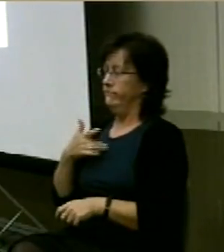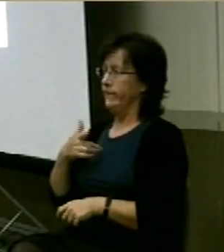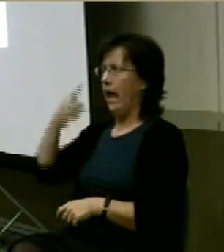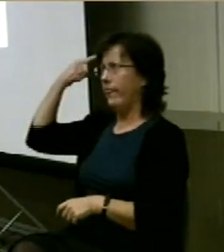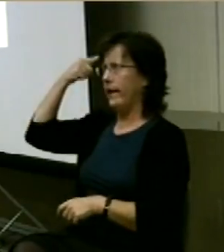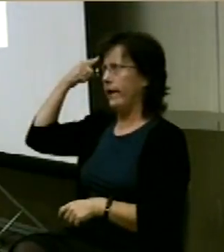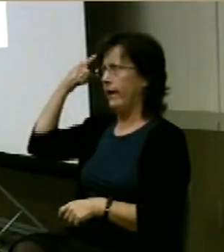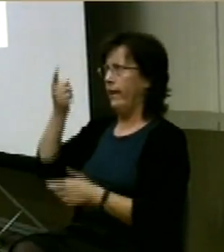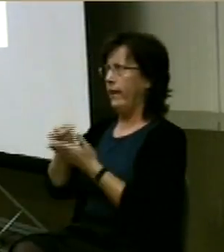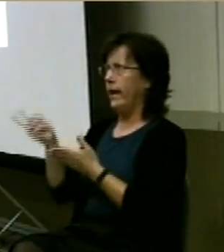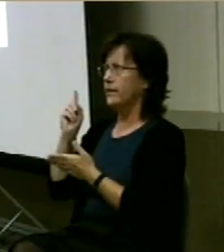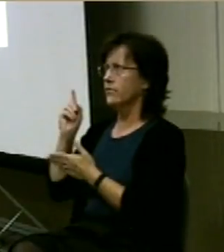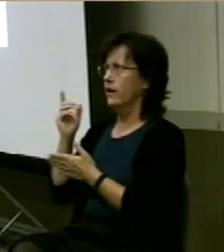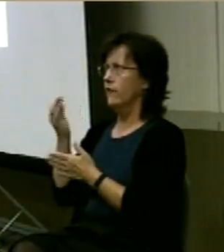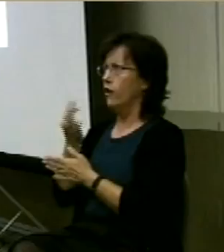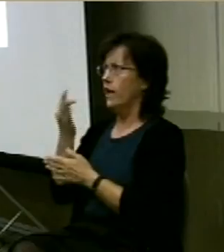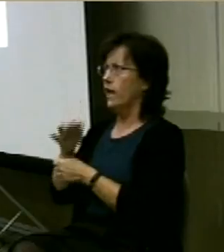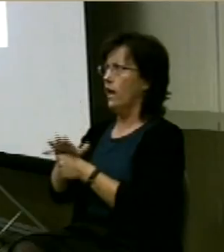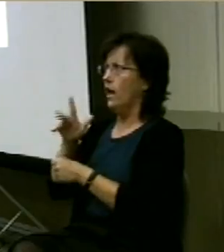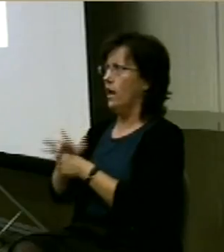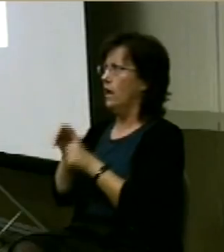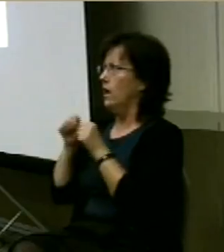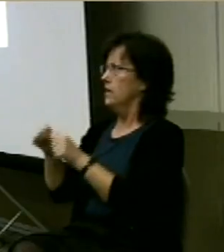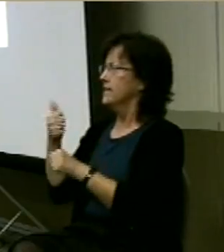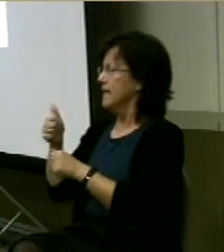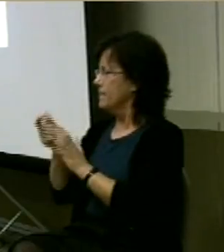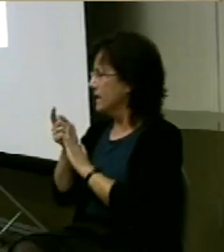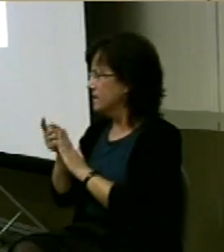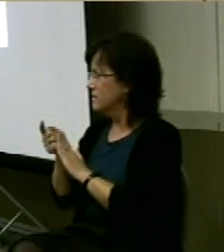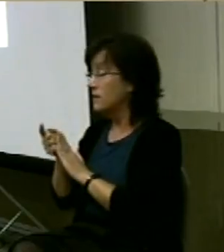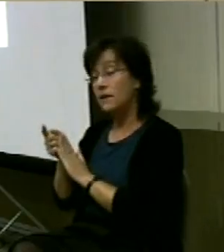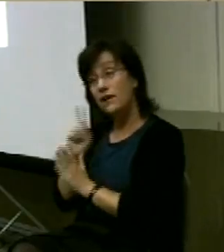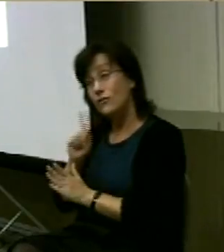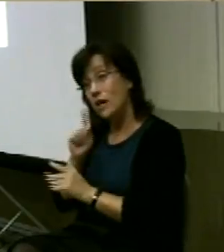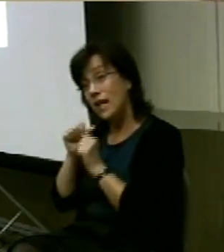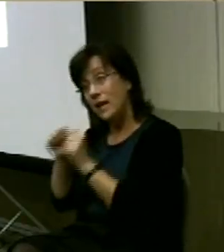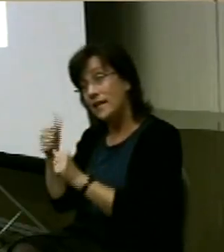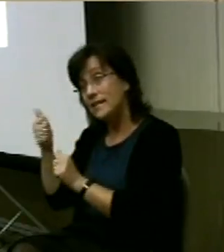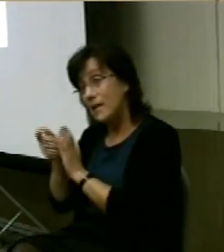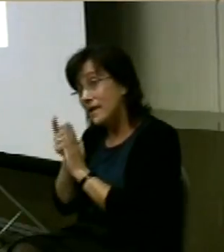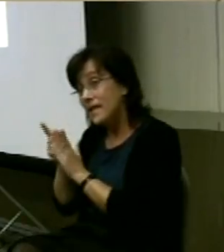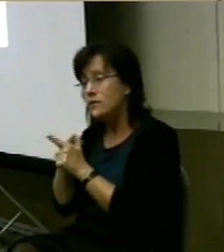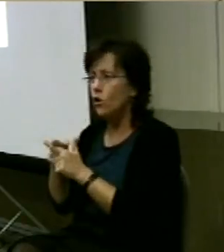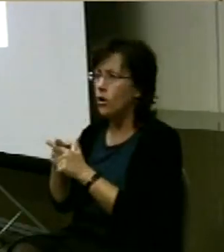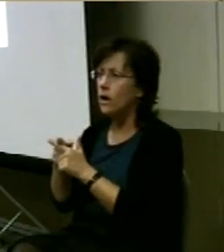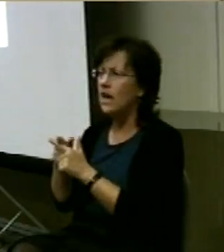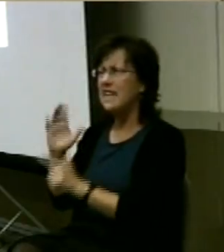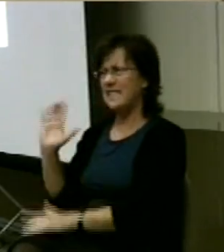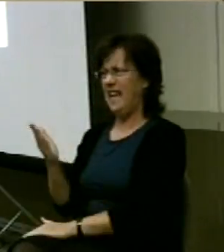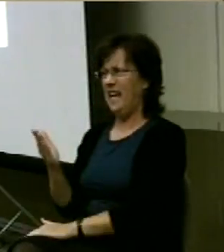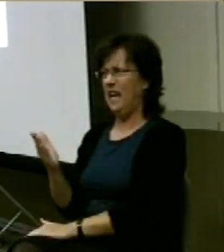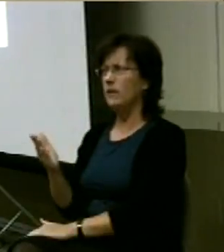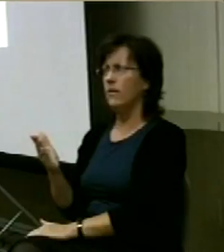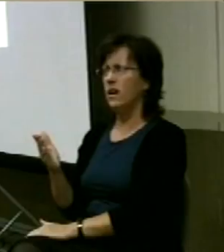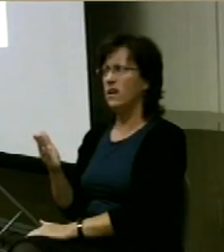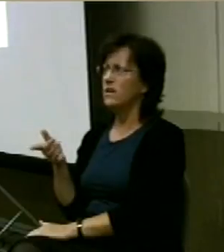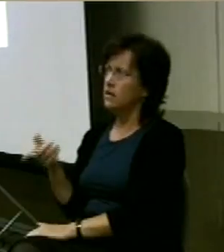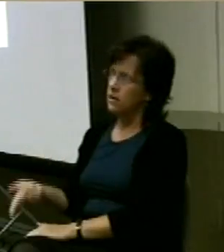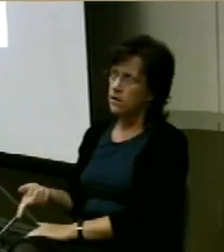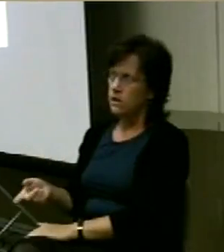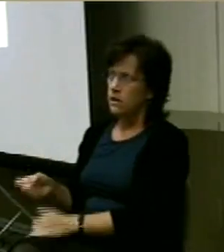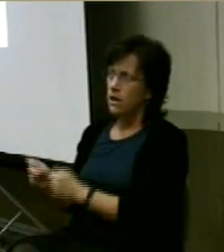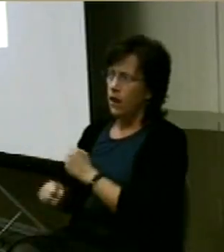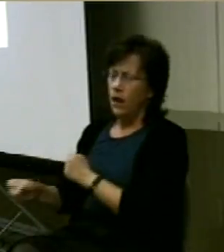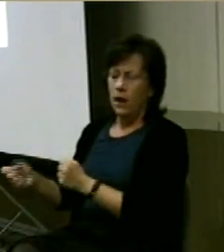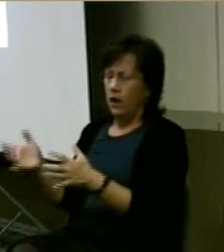last Friday he had a tantrum that lasted 10 minutes. Well, did it really last 10 minutes or did it just feel like 10 minutes because you were